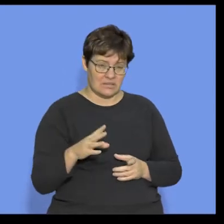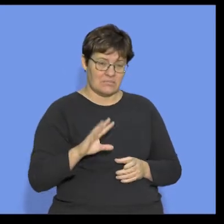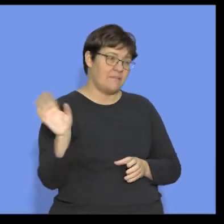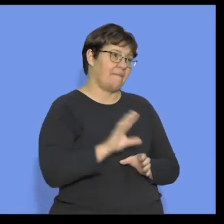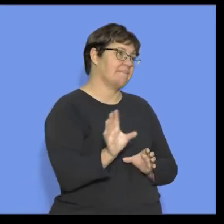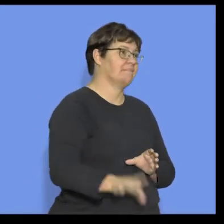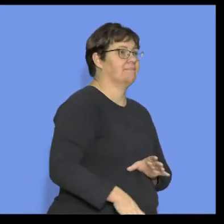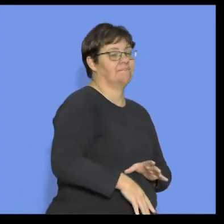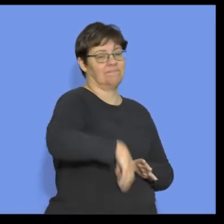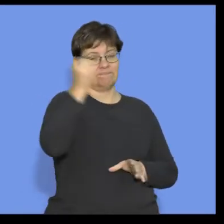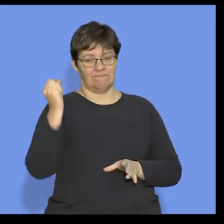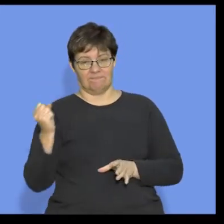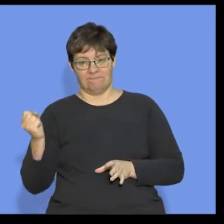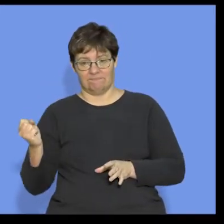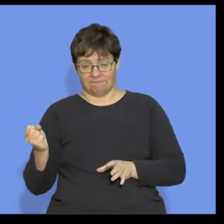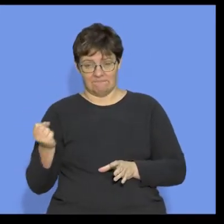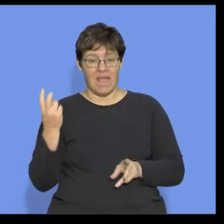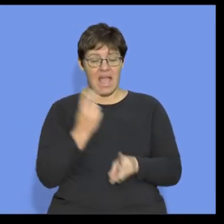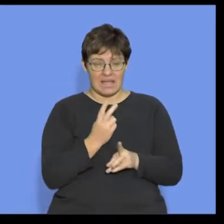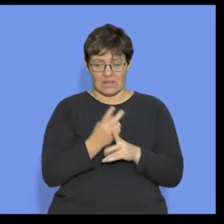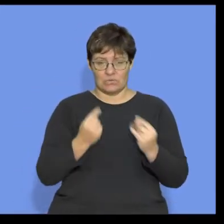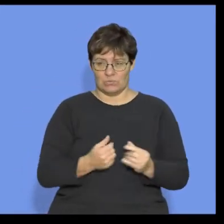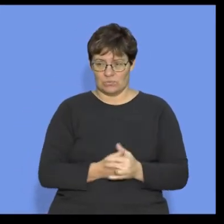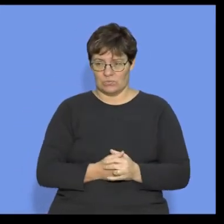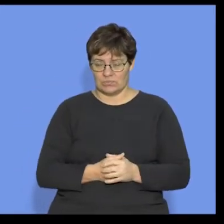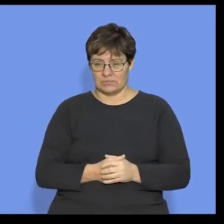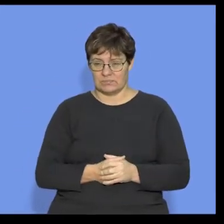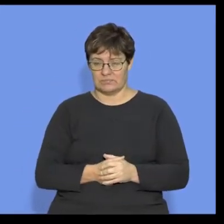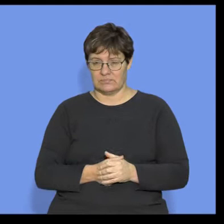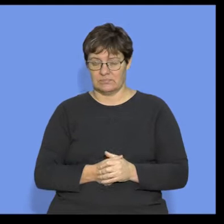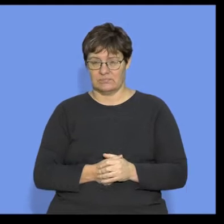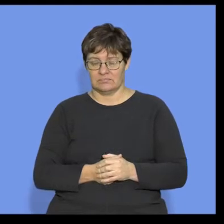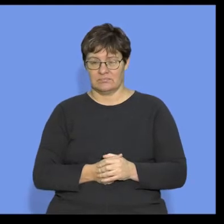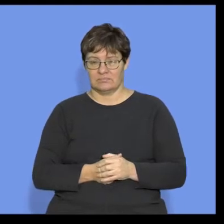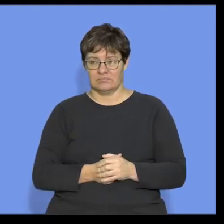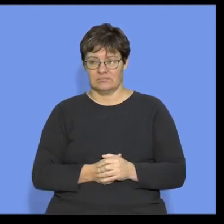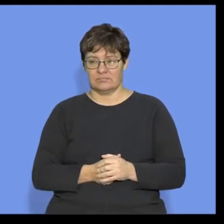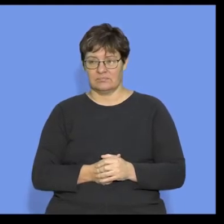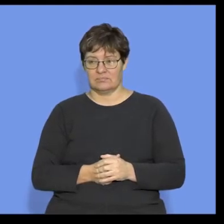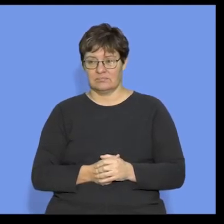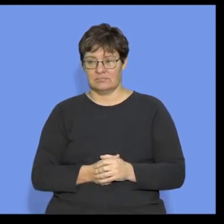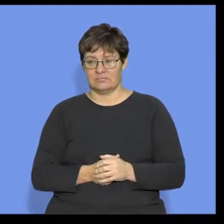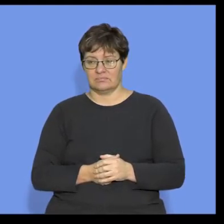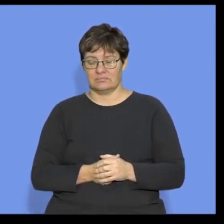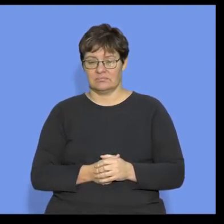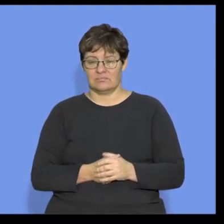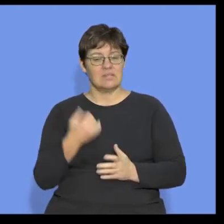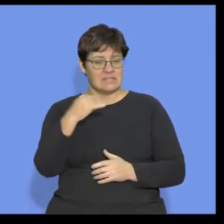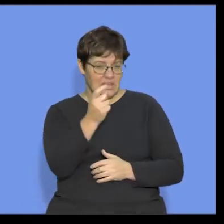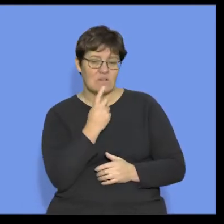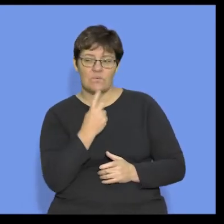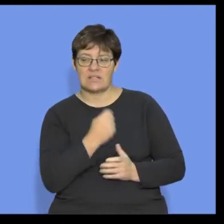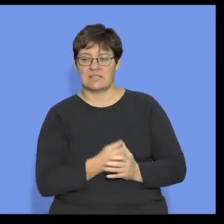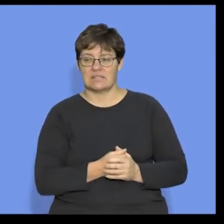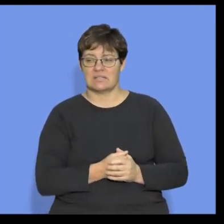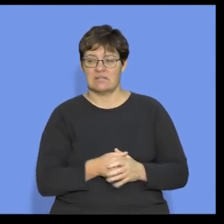Then we're going to choose another one. We replace and we do again. What do we get? For second choice, we can still get